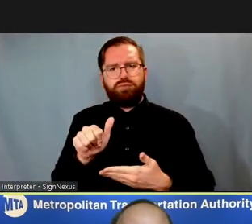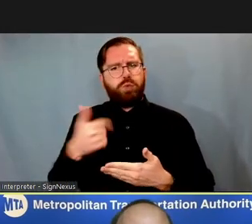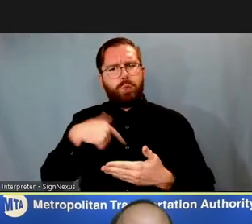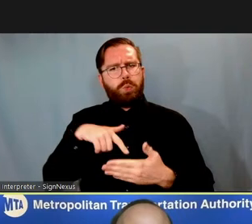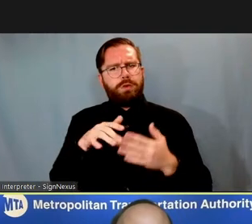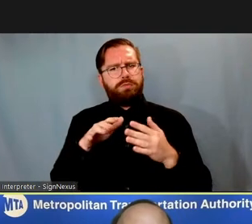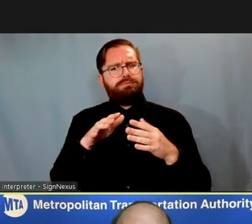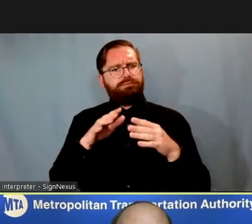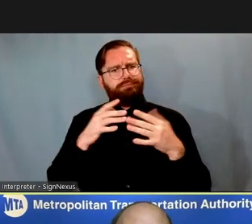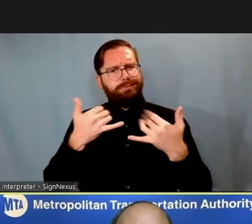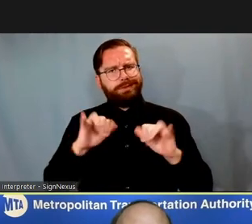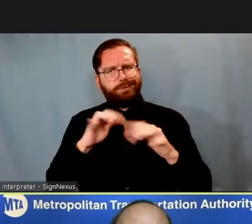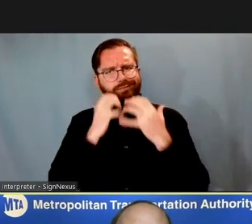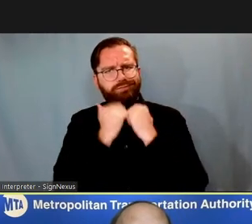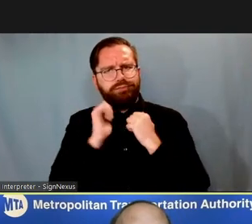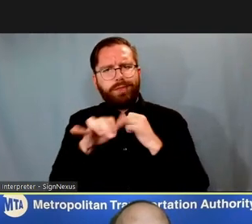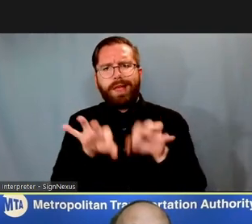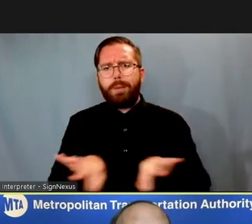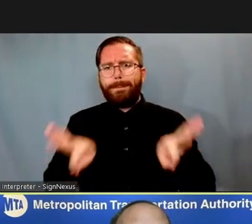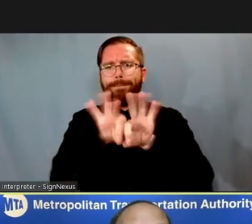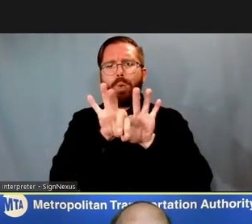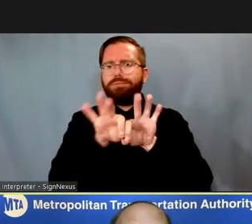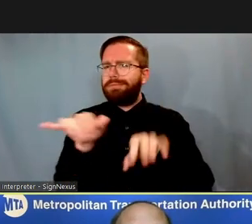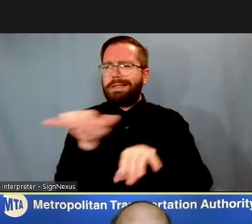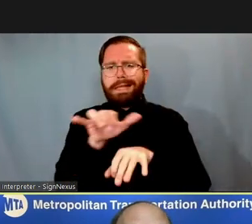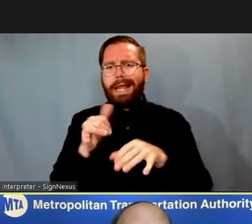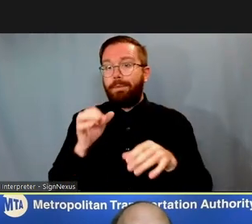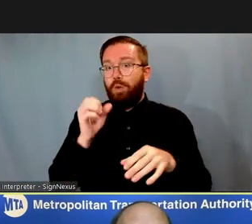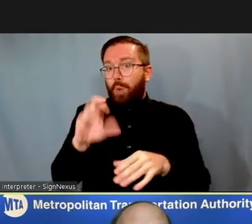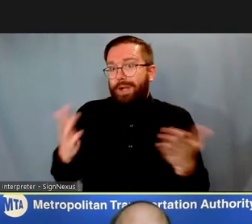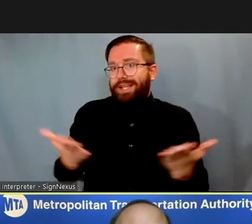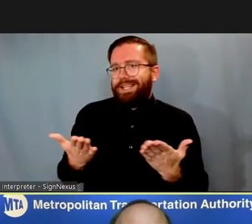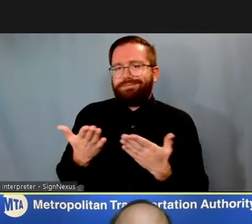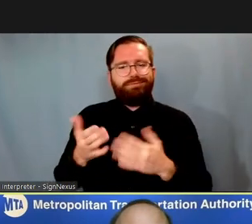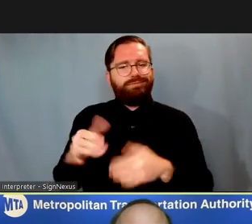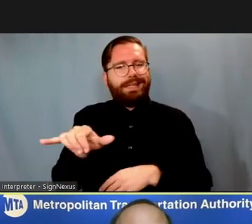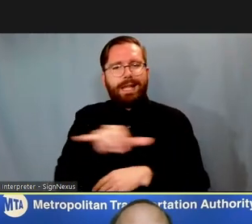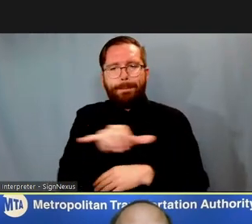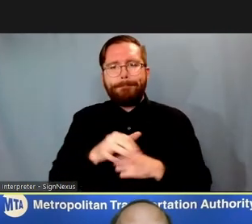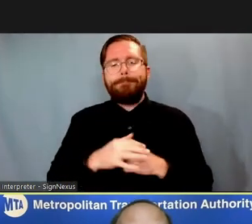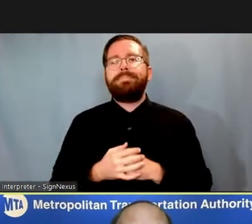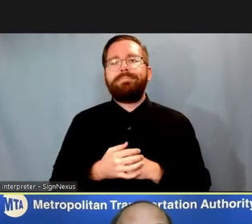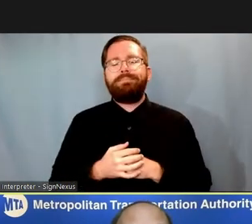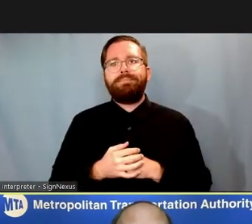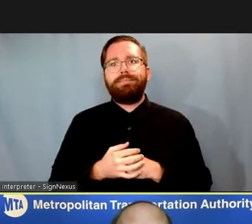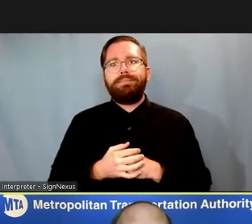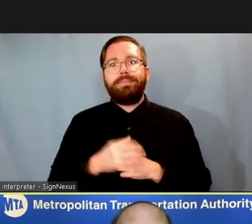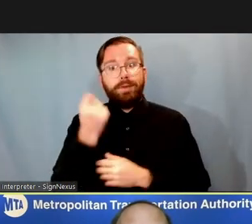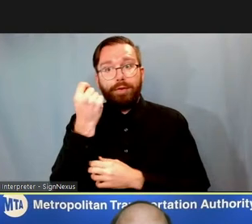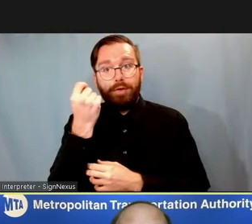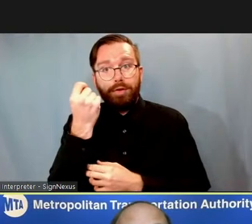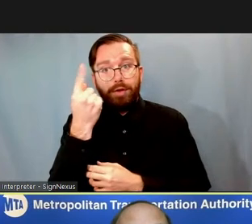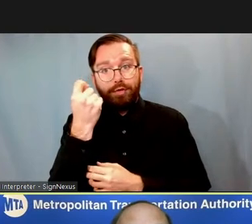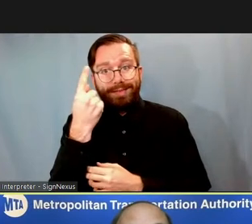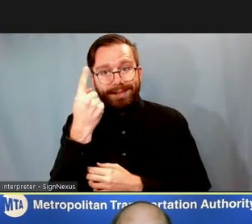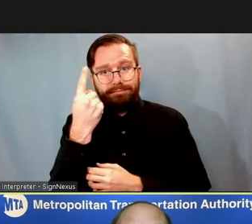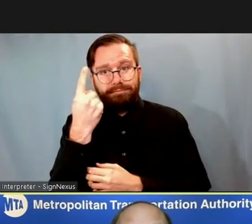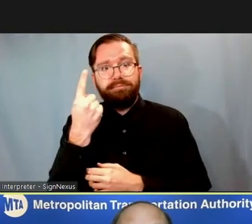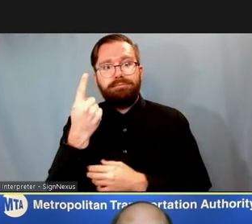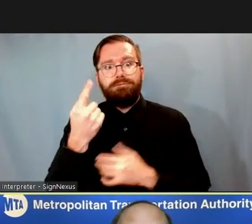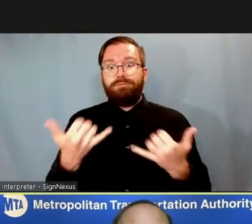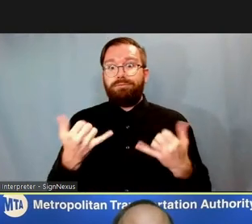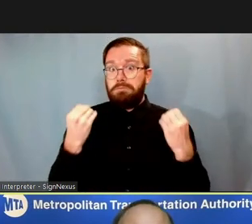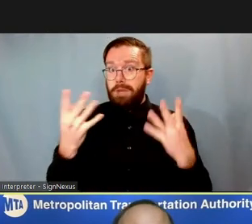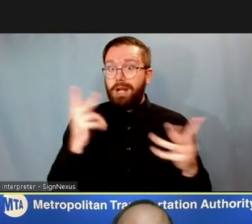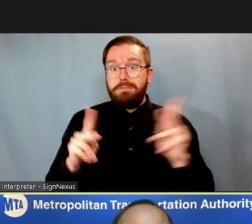weight in addition and again in recognition of the overwhelming interest we have added the ability to submit personally recorded